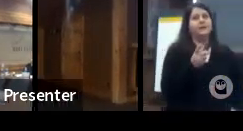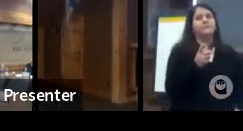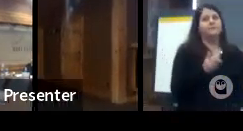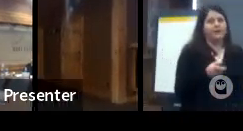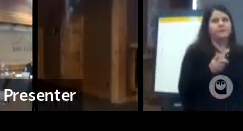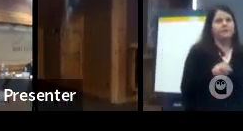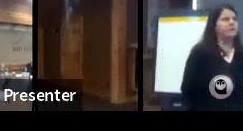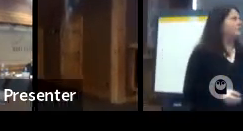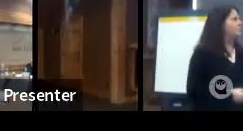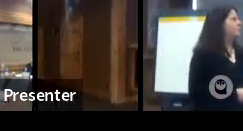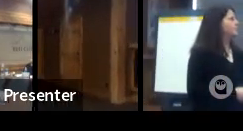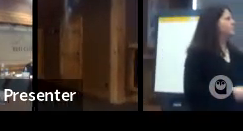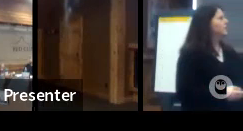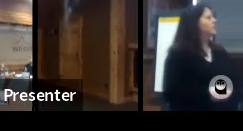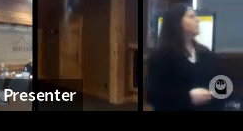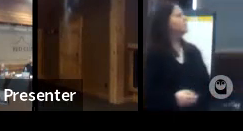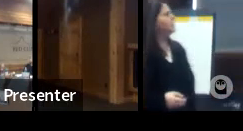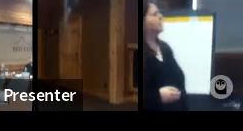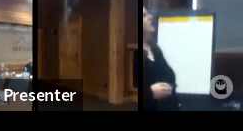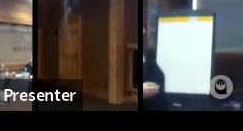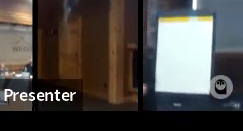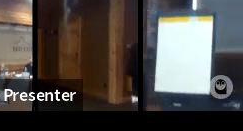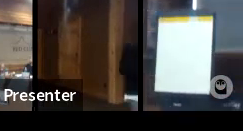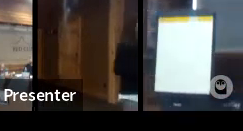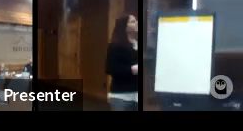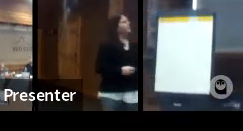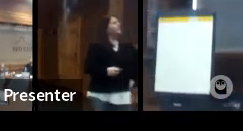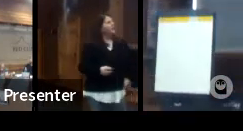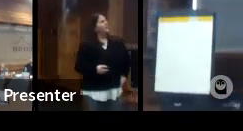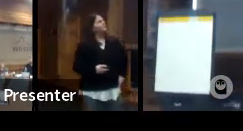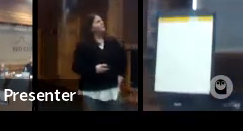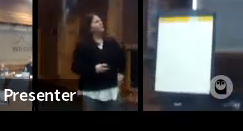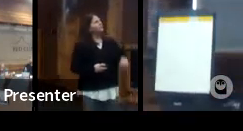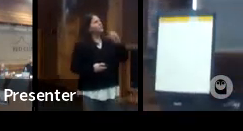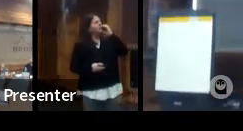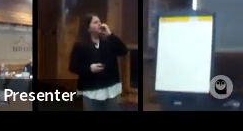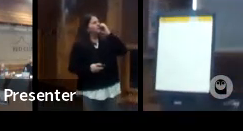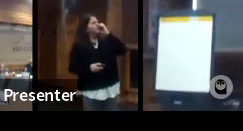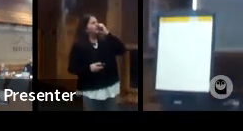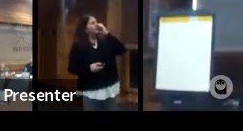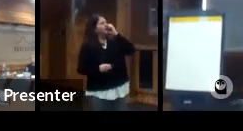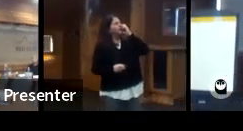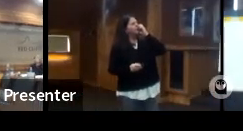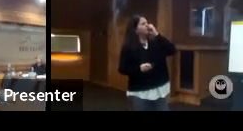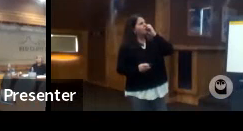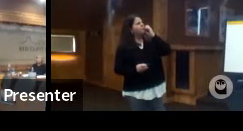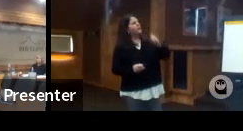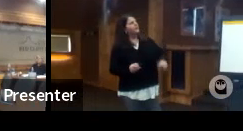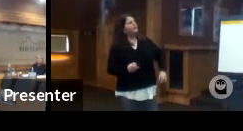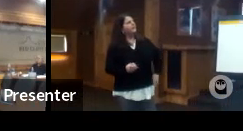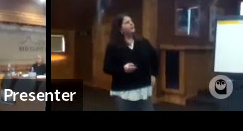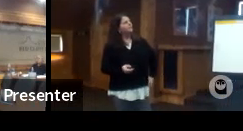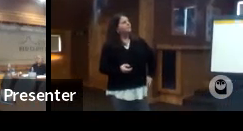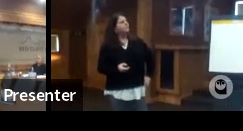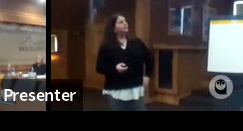that. That is very, very important. Thank you, Rochelle. Okay, so some things that can help